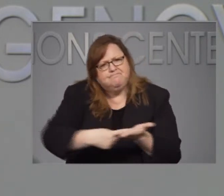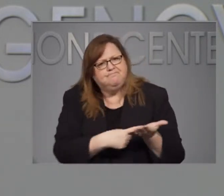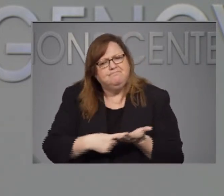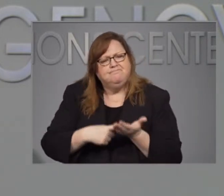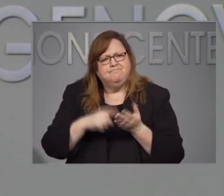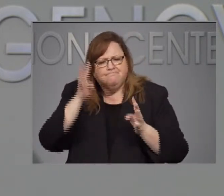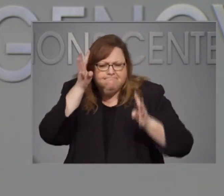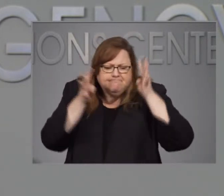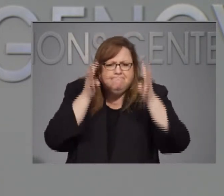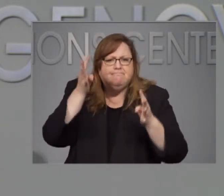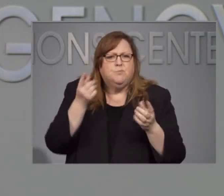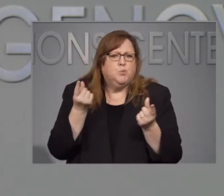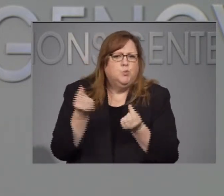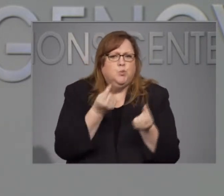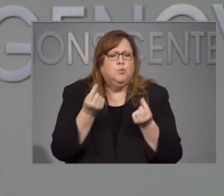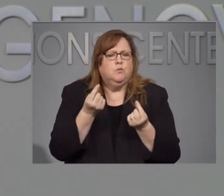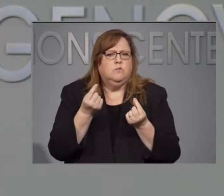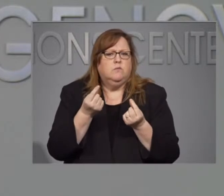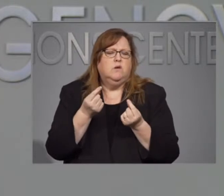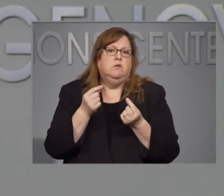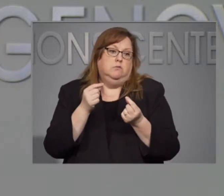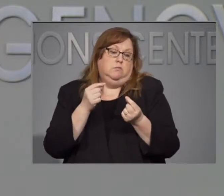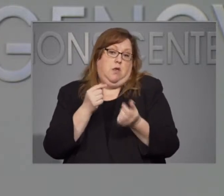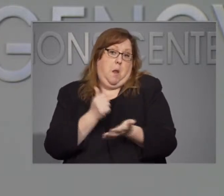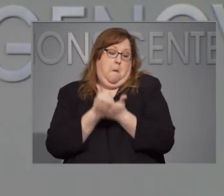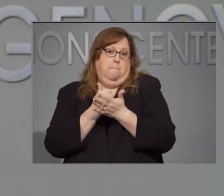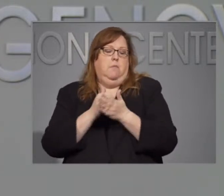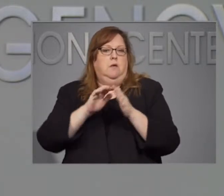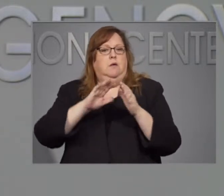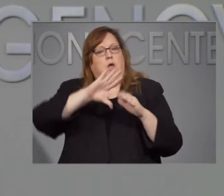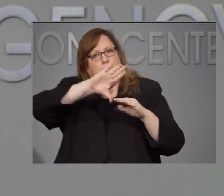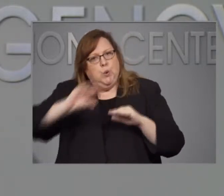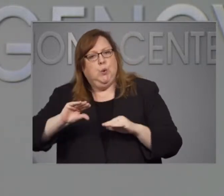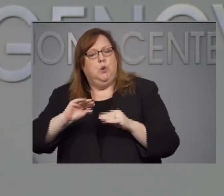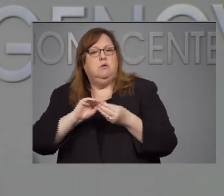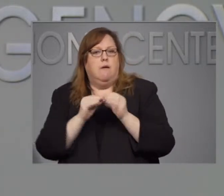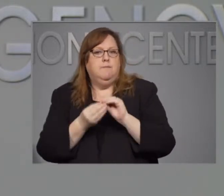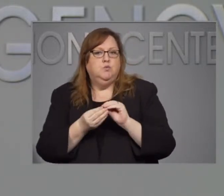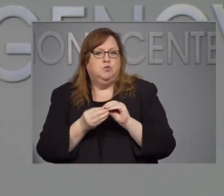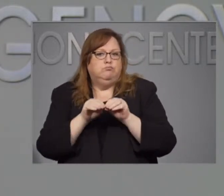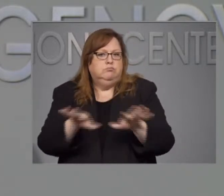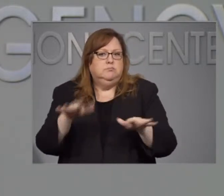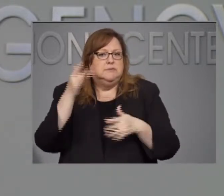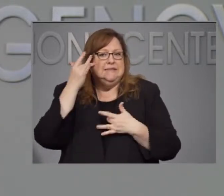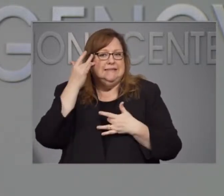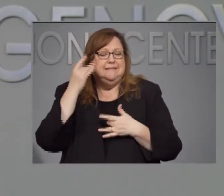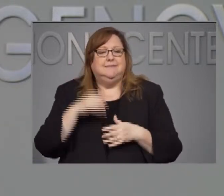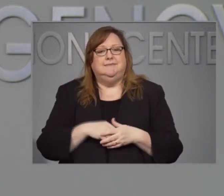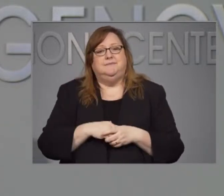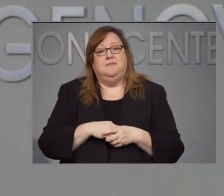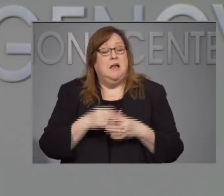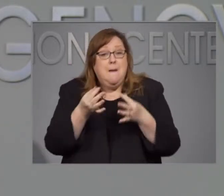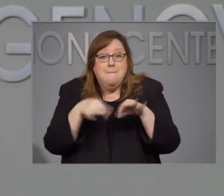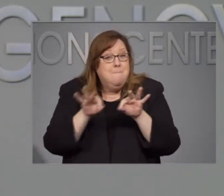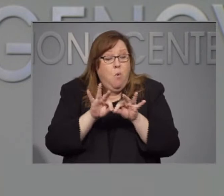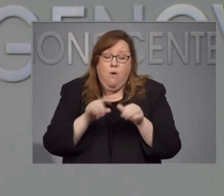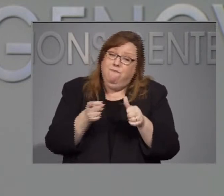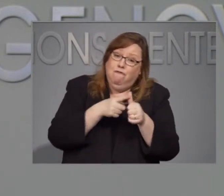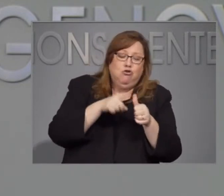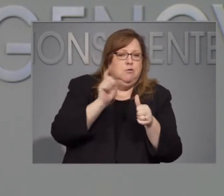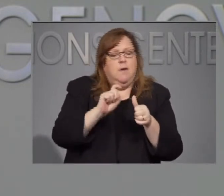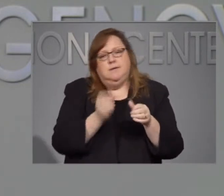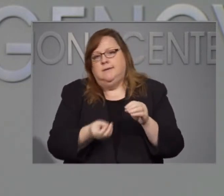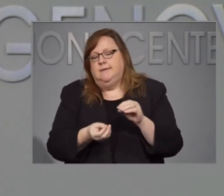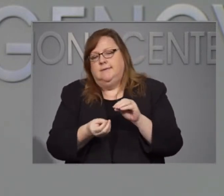do we help make sure that we're getting ahead of things as much as possible. Key to that strategy is ramping up testing. I think